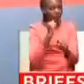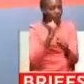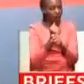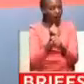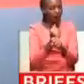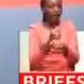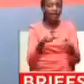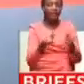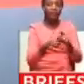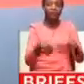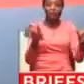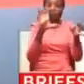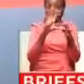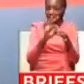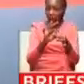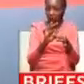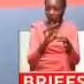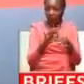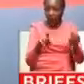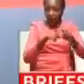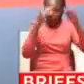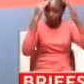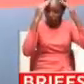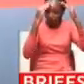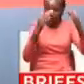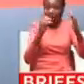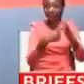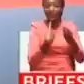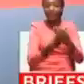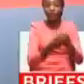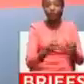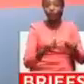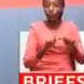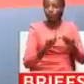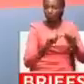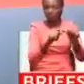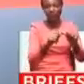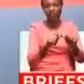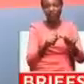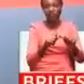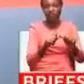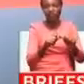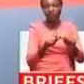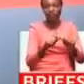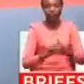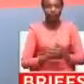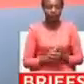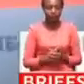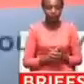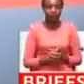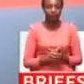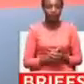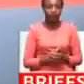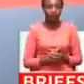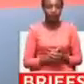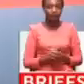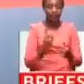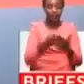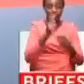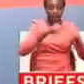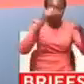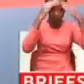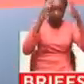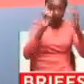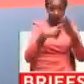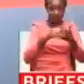you know, and just remain consistent, and you're able to kind of move up just through working hard. You know, anything that you really put your mind to do, I